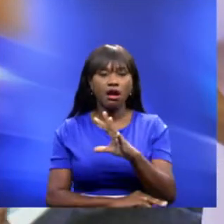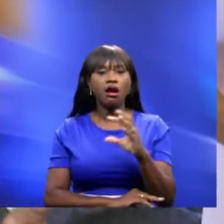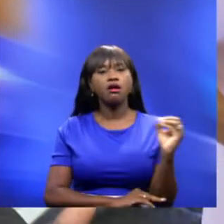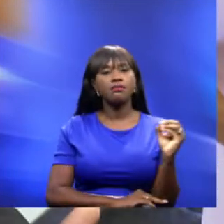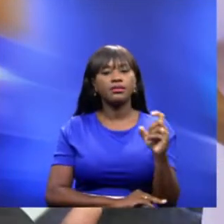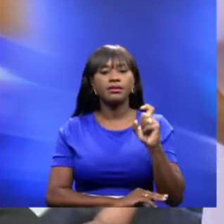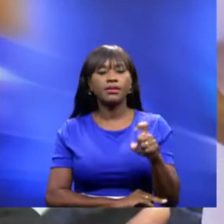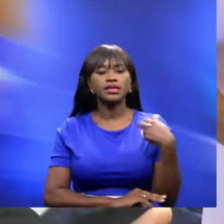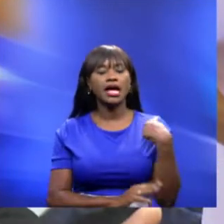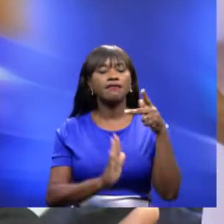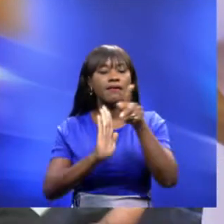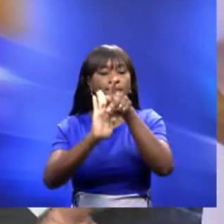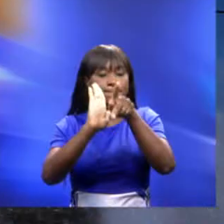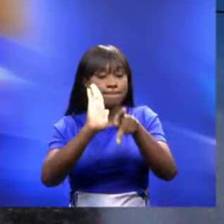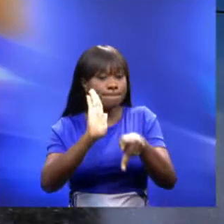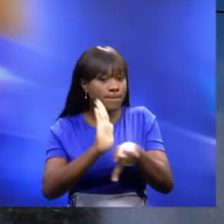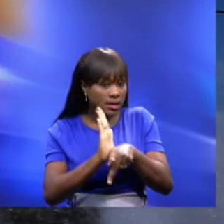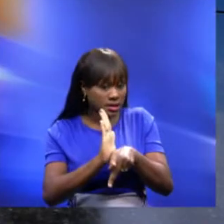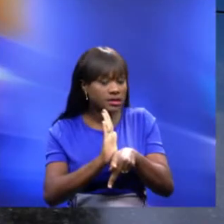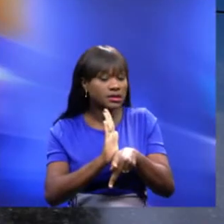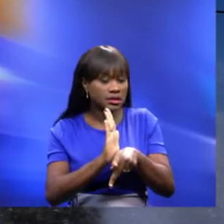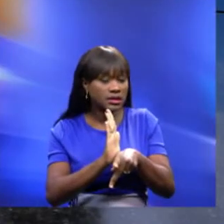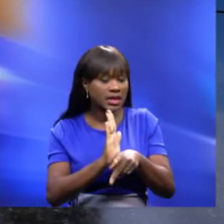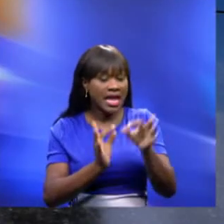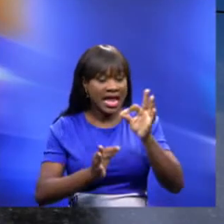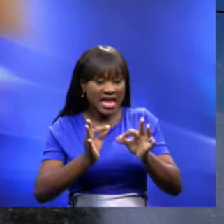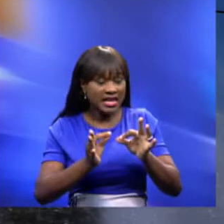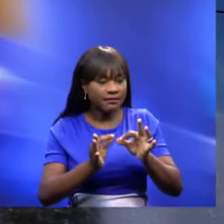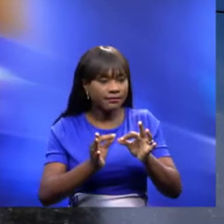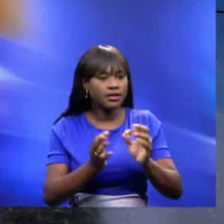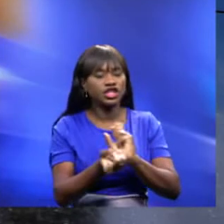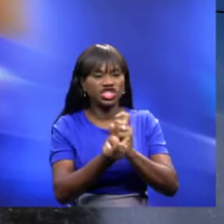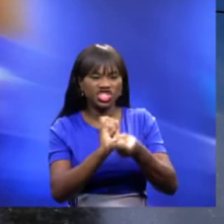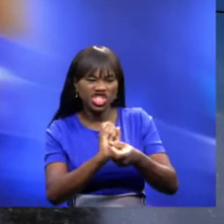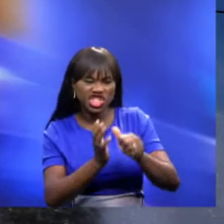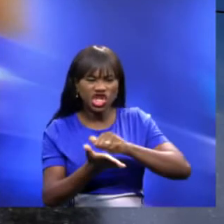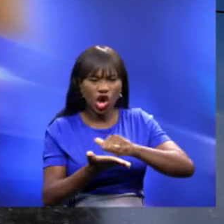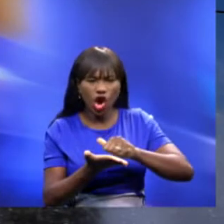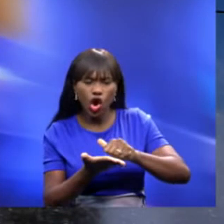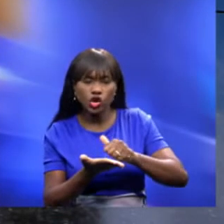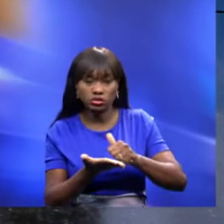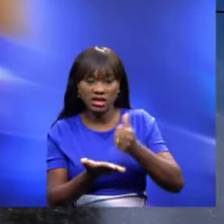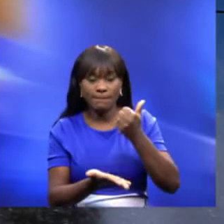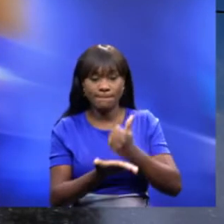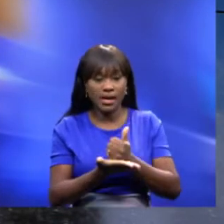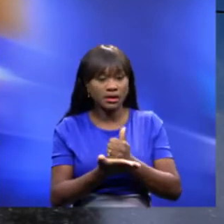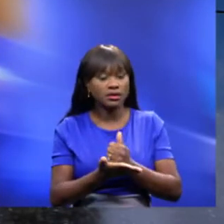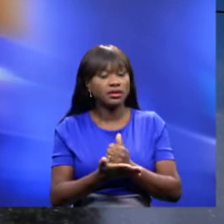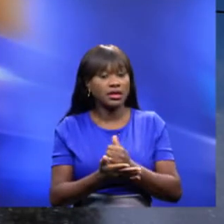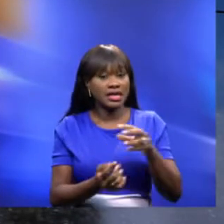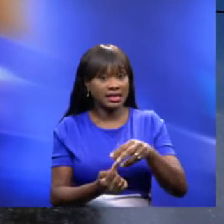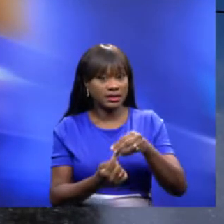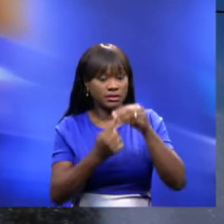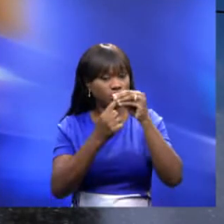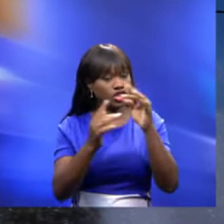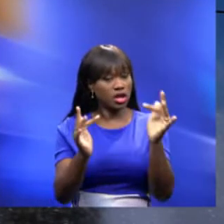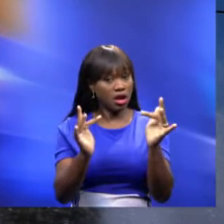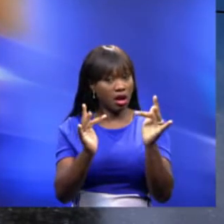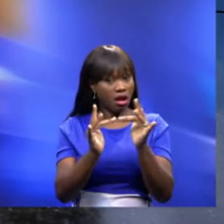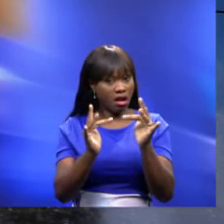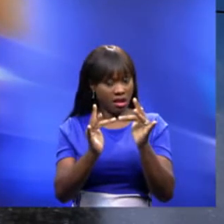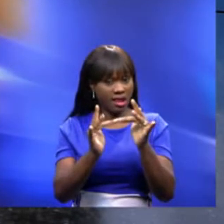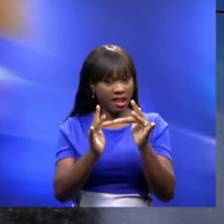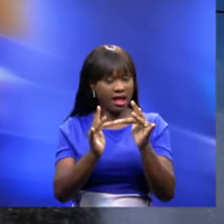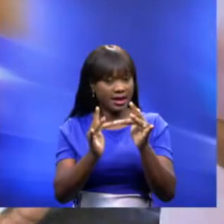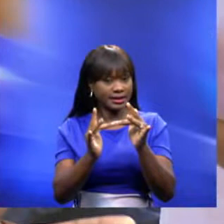set policies and procedures if you need to make a change, need to do anything. Where it comes to, especially with online transactions, you need to